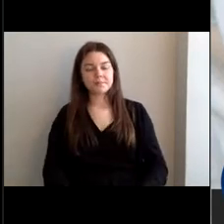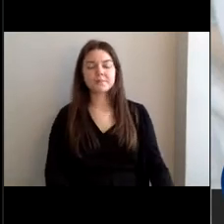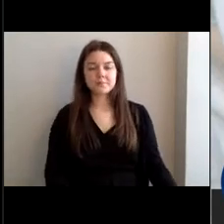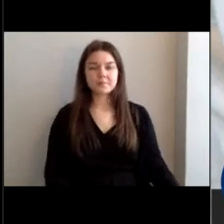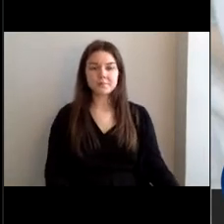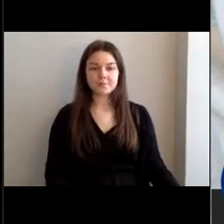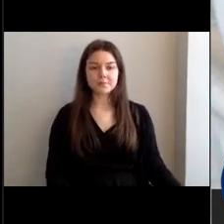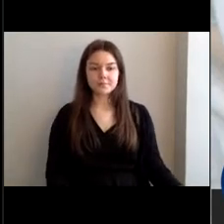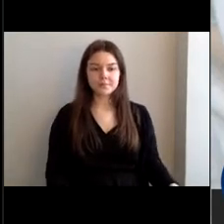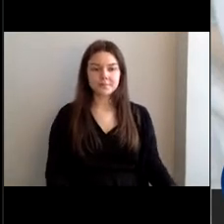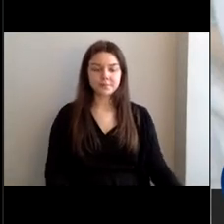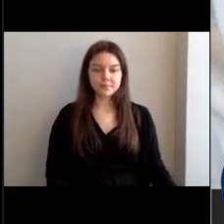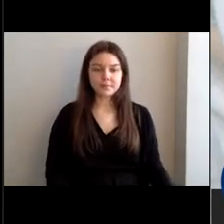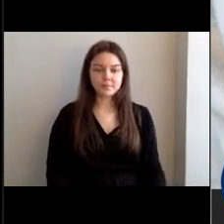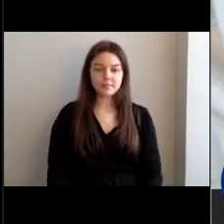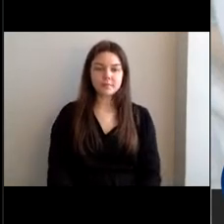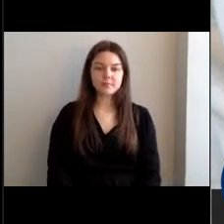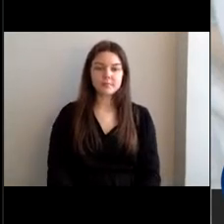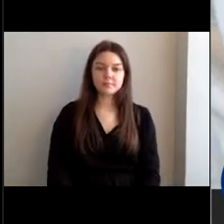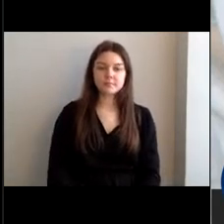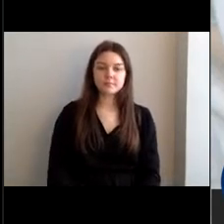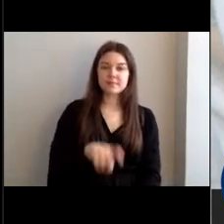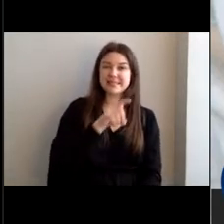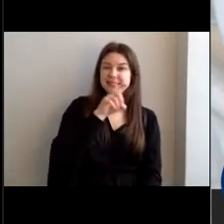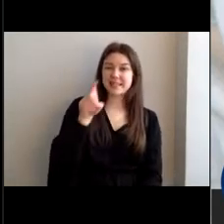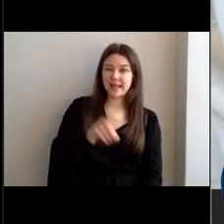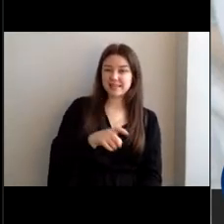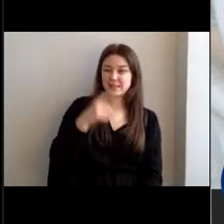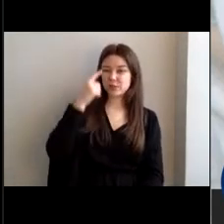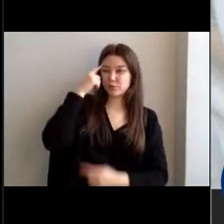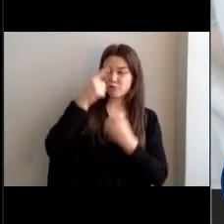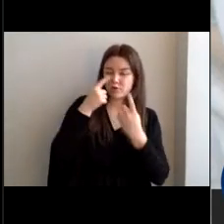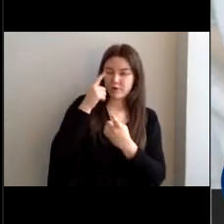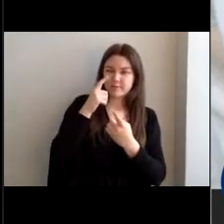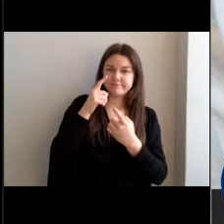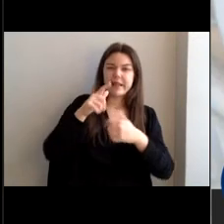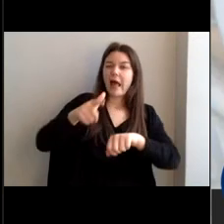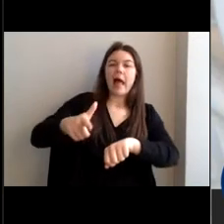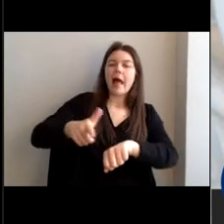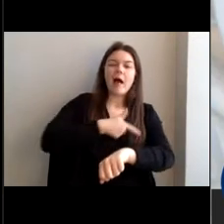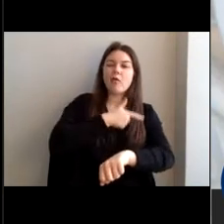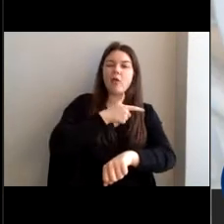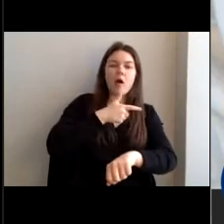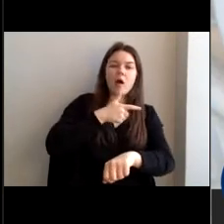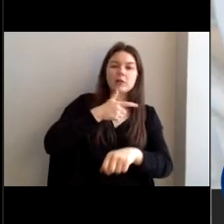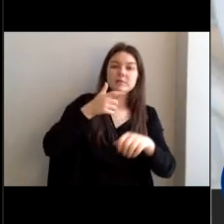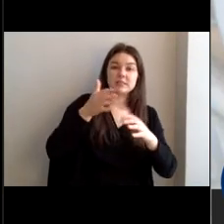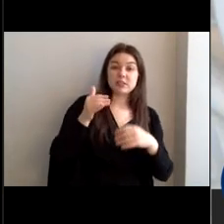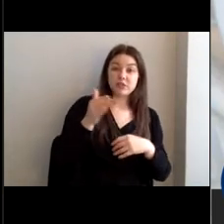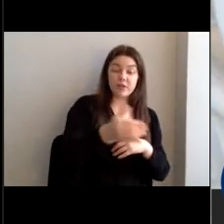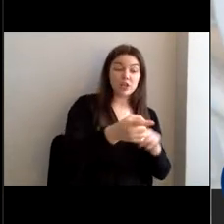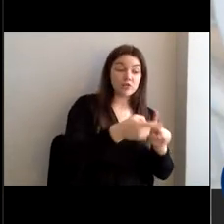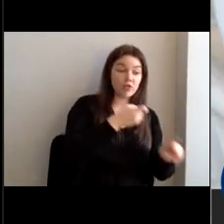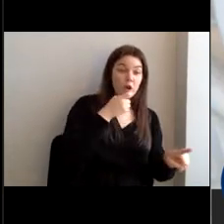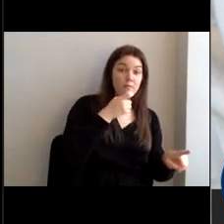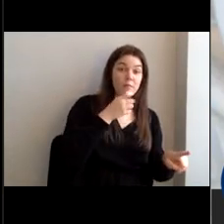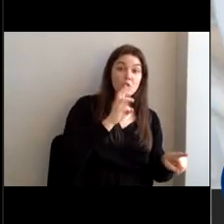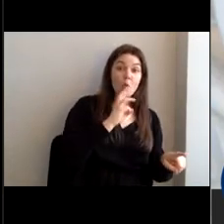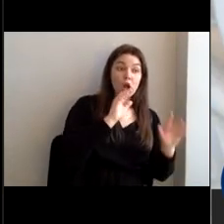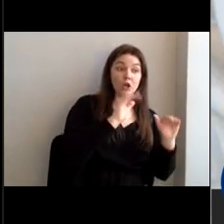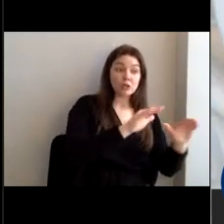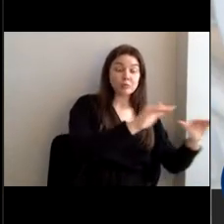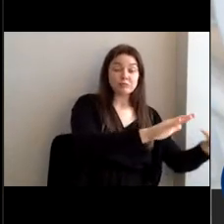Great. And then Texas is wondering, how long does it take for the fish to get from the ocean to your plate? So I know you mentioned